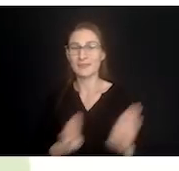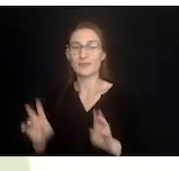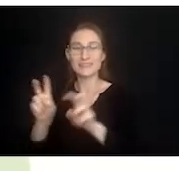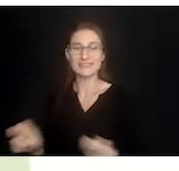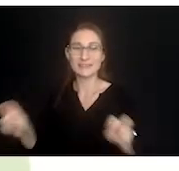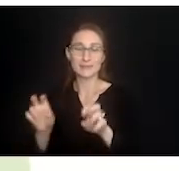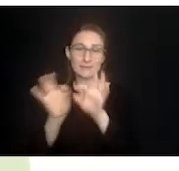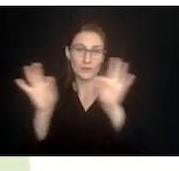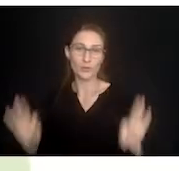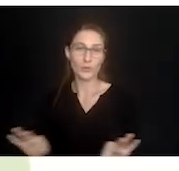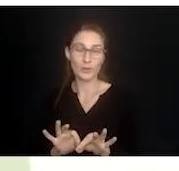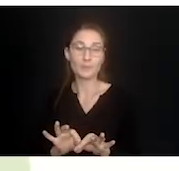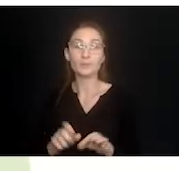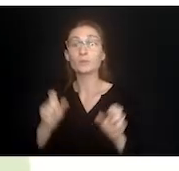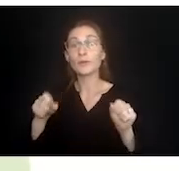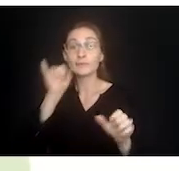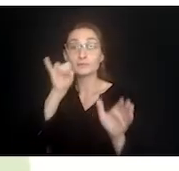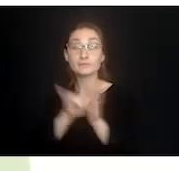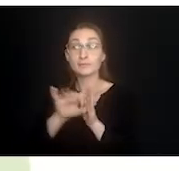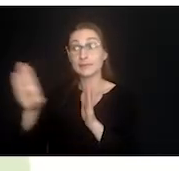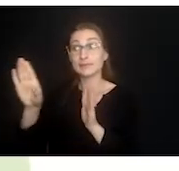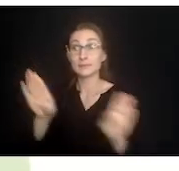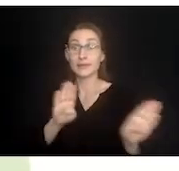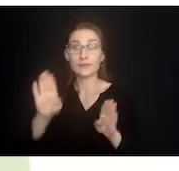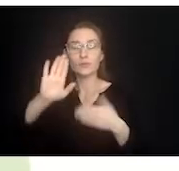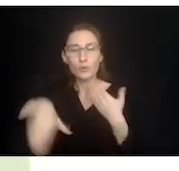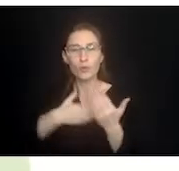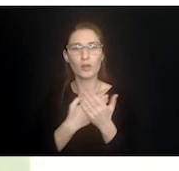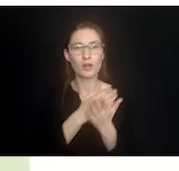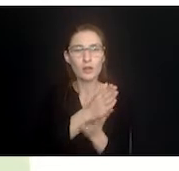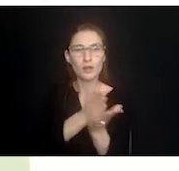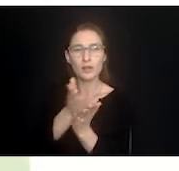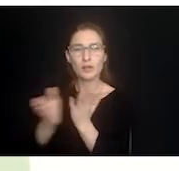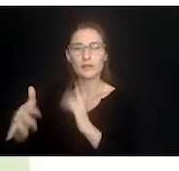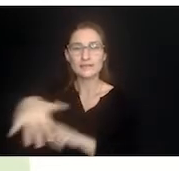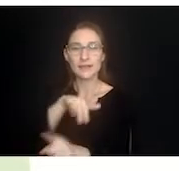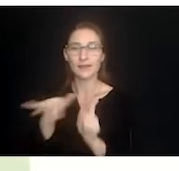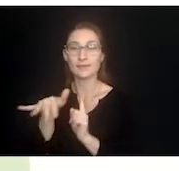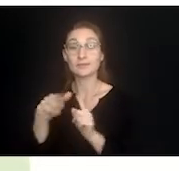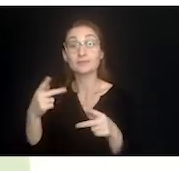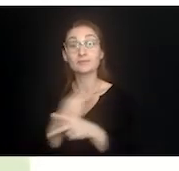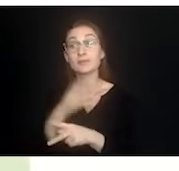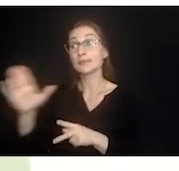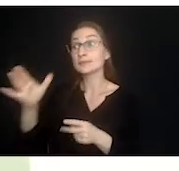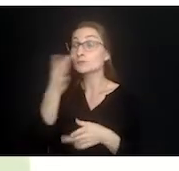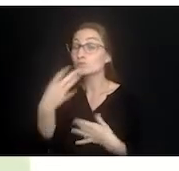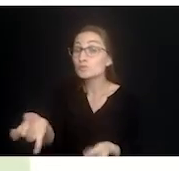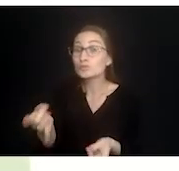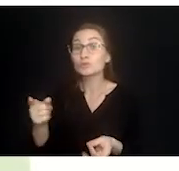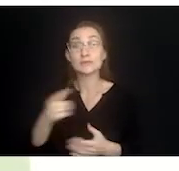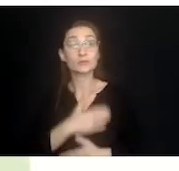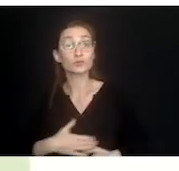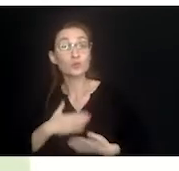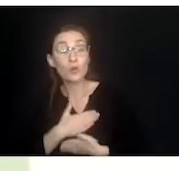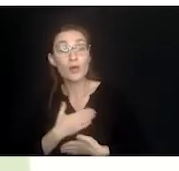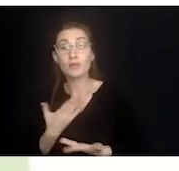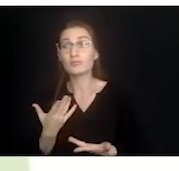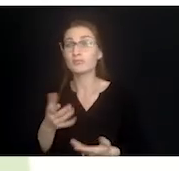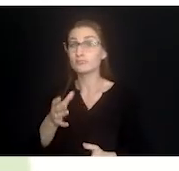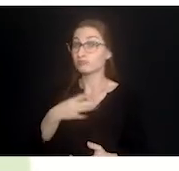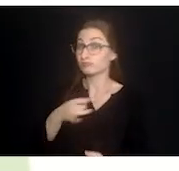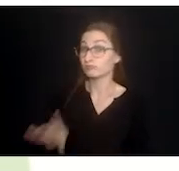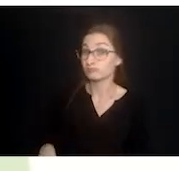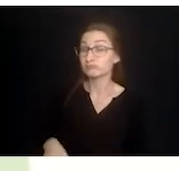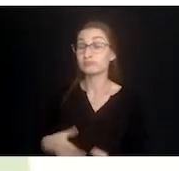behavioral assessment form. This form helps us to identify behavior across all settings. We get to find out what Richie's interests are, who